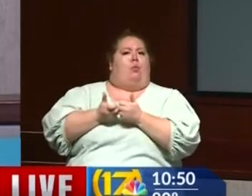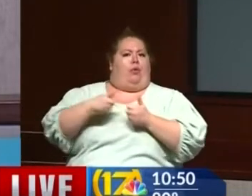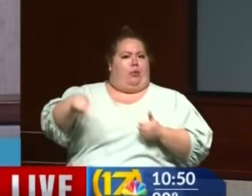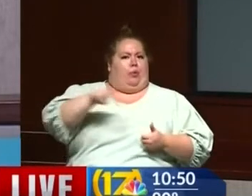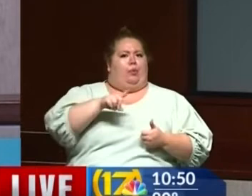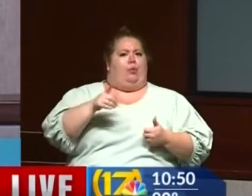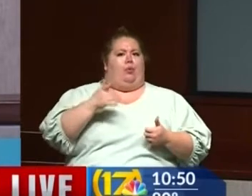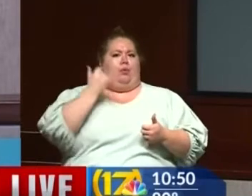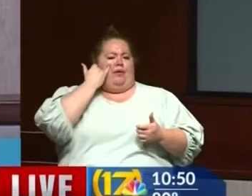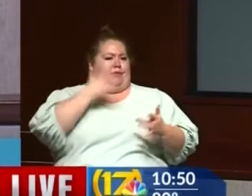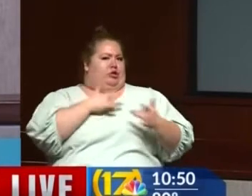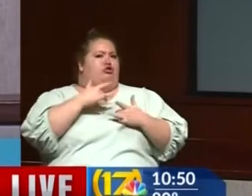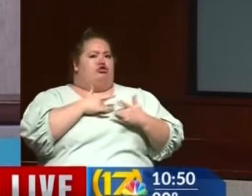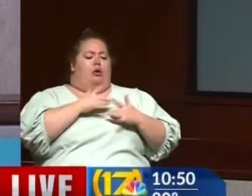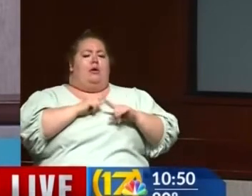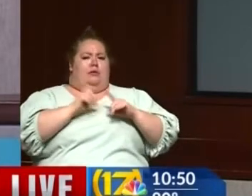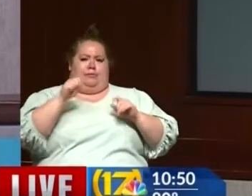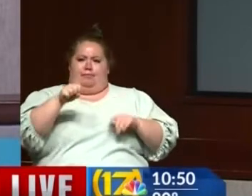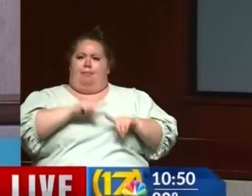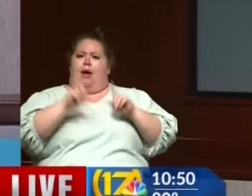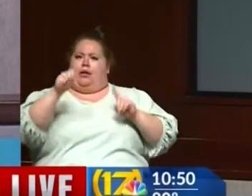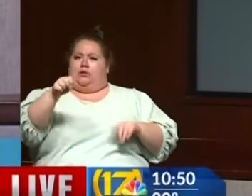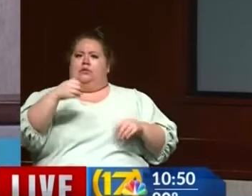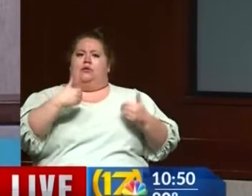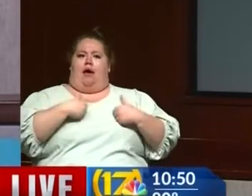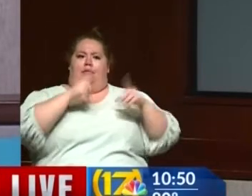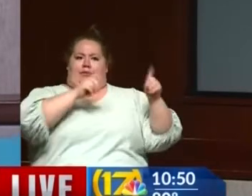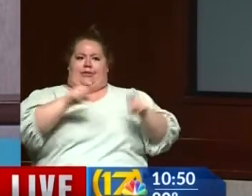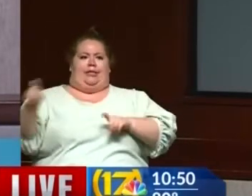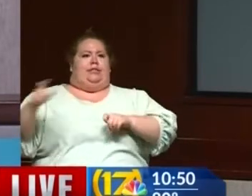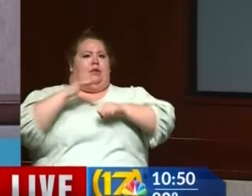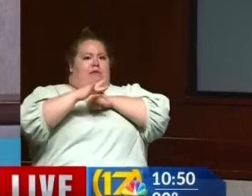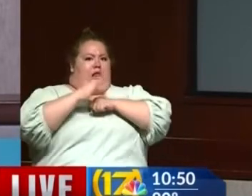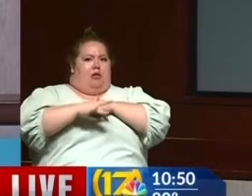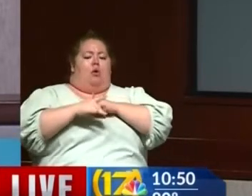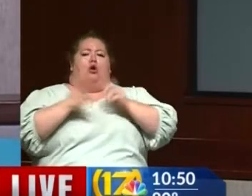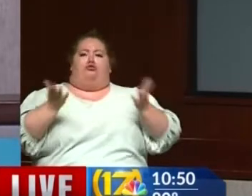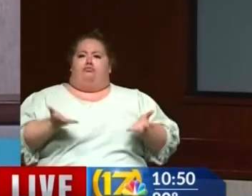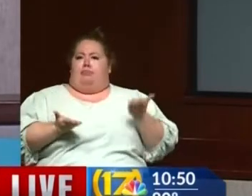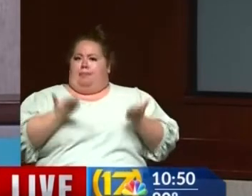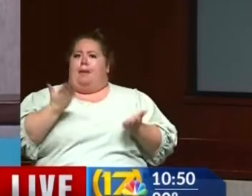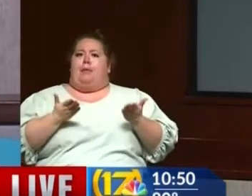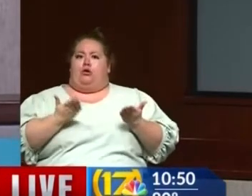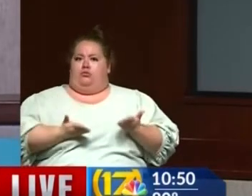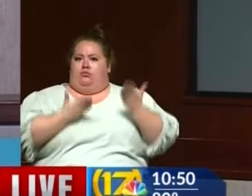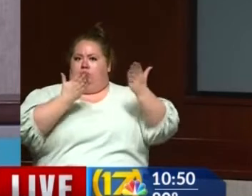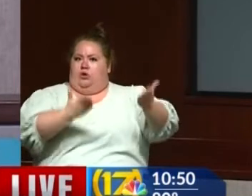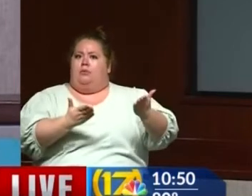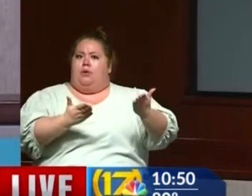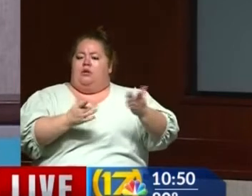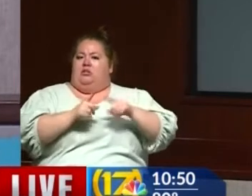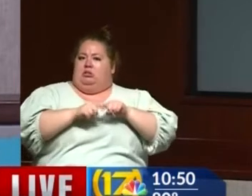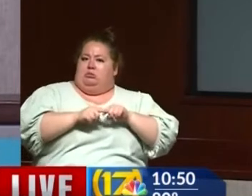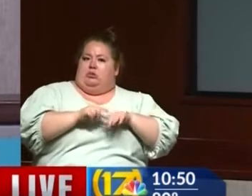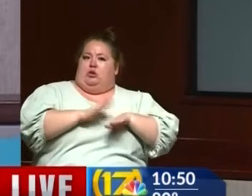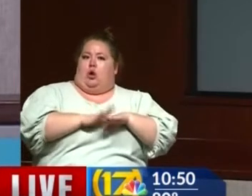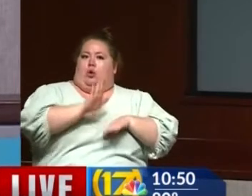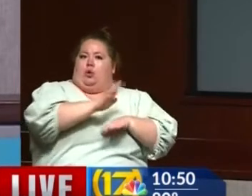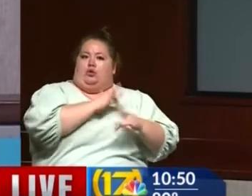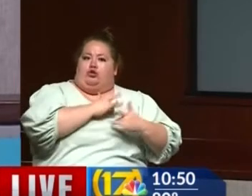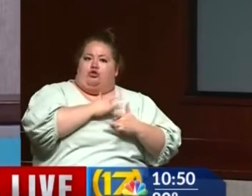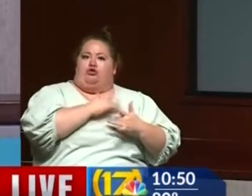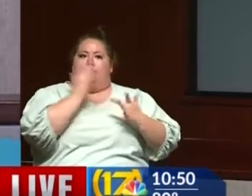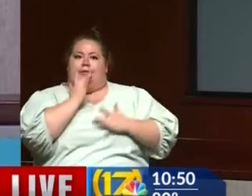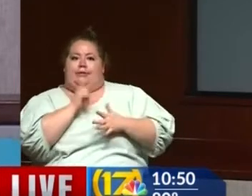is something that is widely available in our community now and may be recommended depending on what they discuss with their healthcare